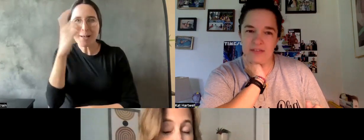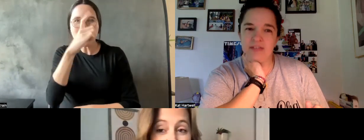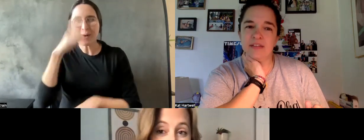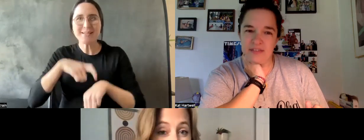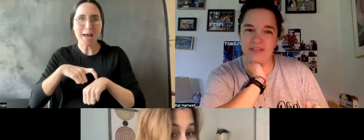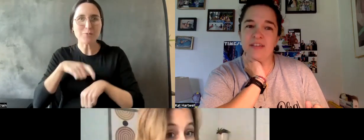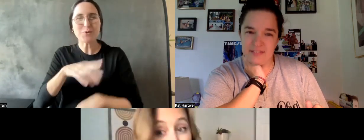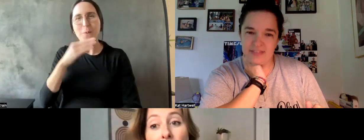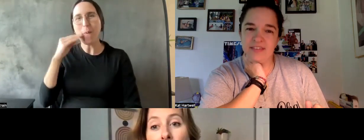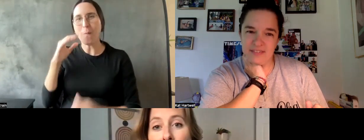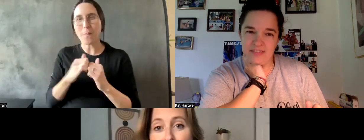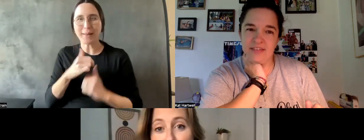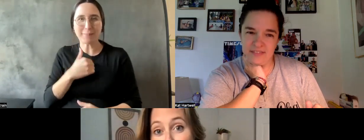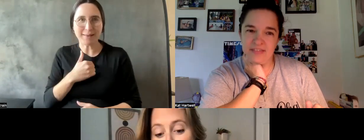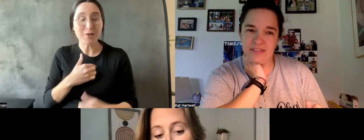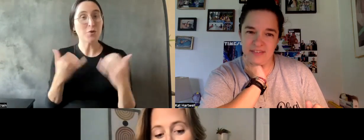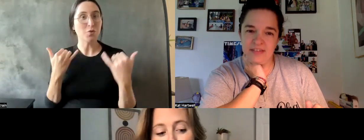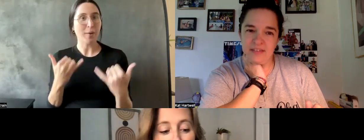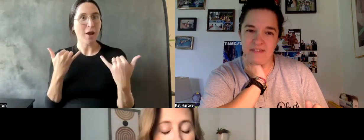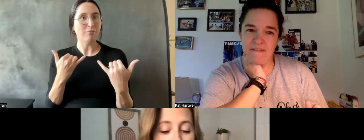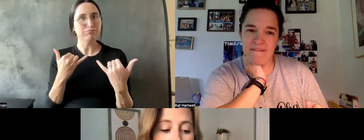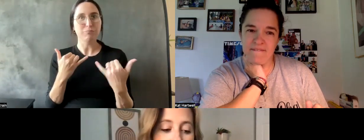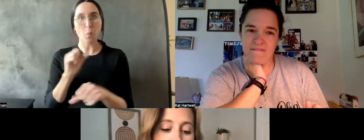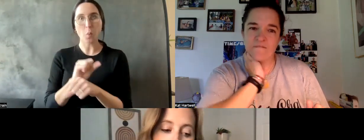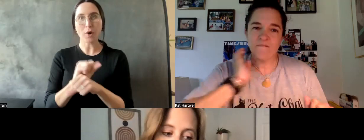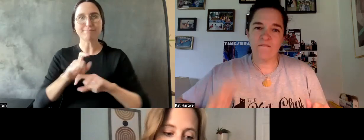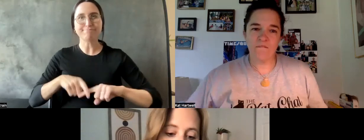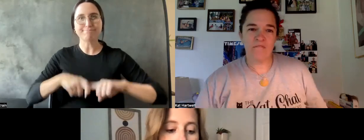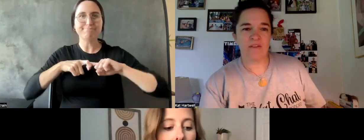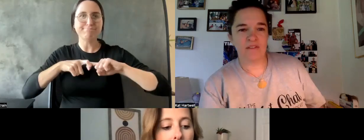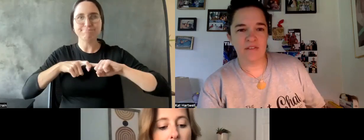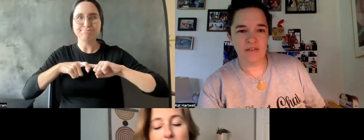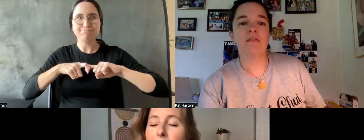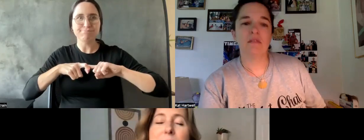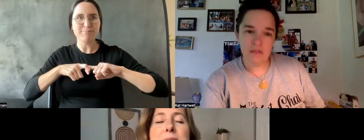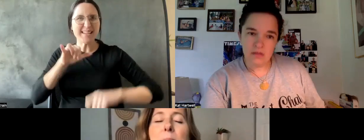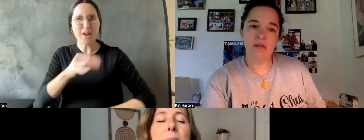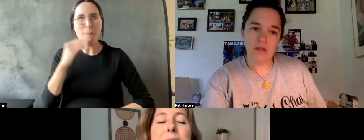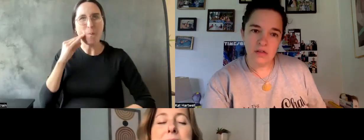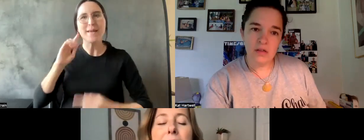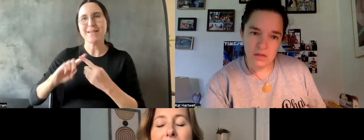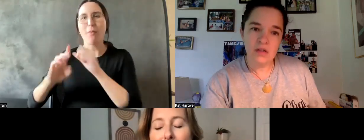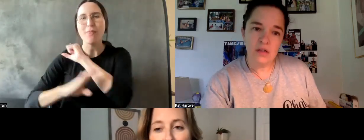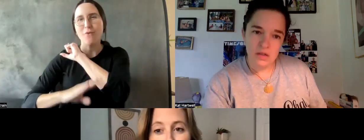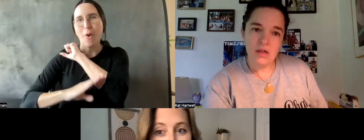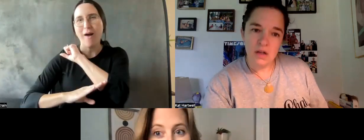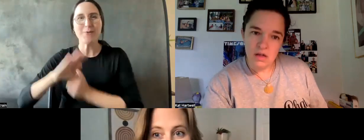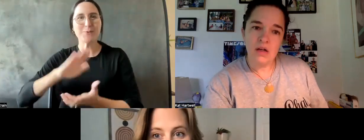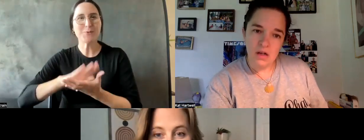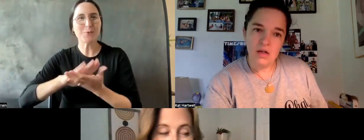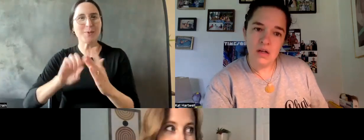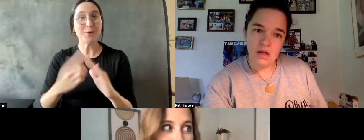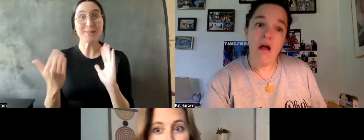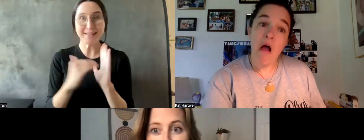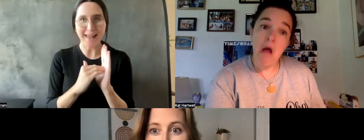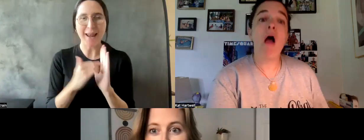season 3 until the fall. So that's really nice. But yeah, when I travel, my husband's amazing, and my in-laws